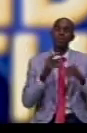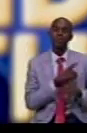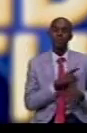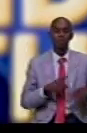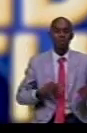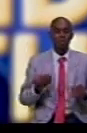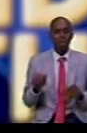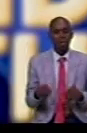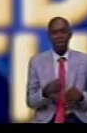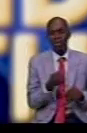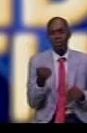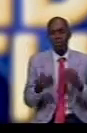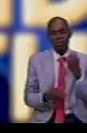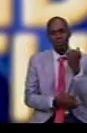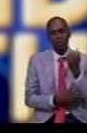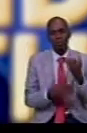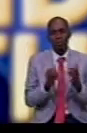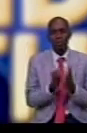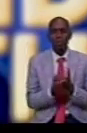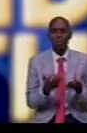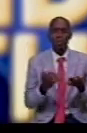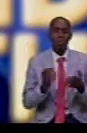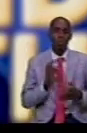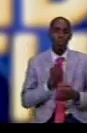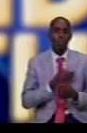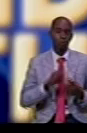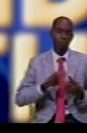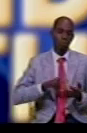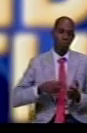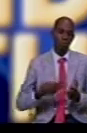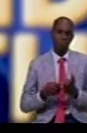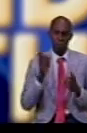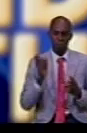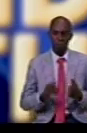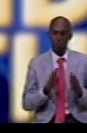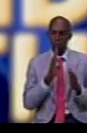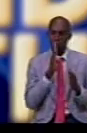contradicts this must be guarded against and must be overcome.